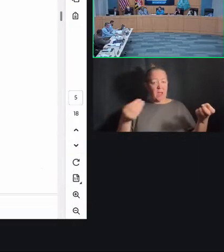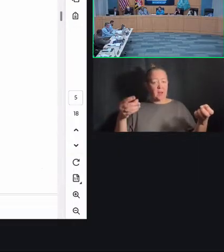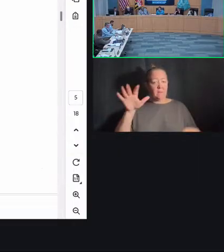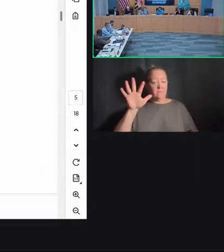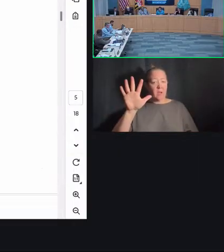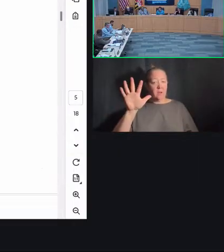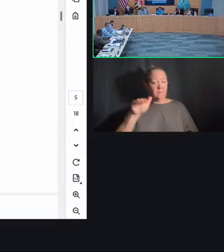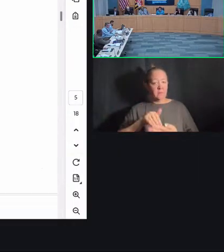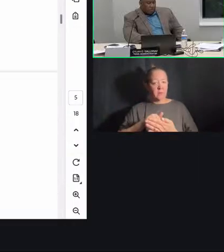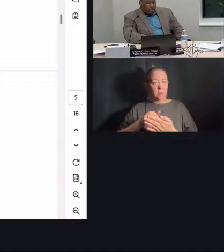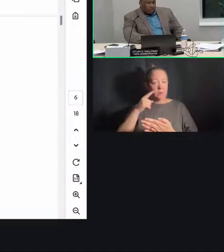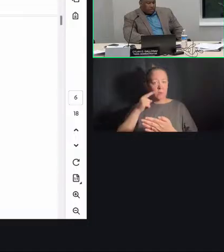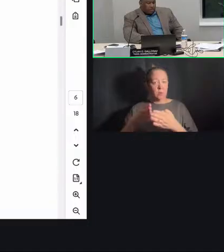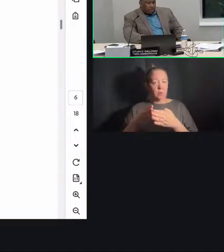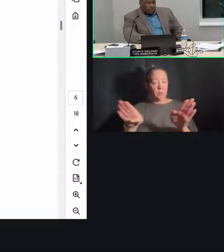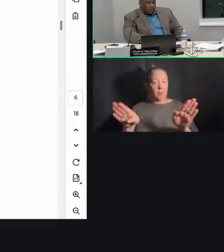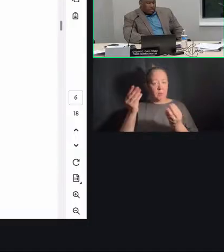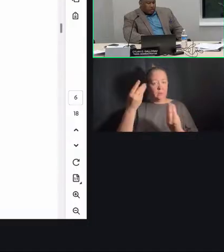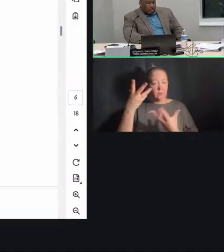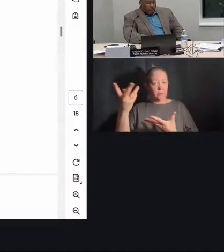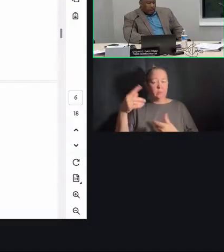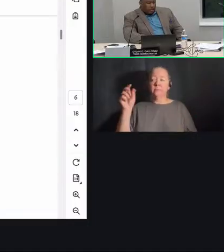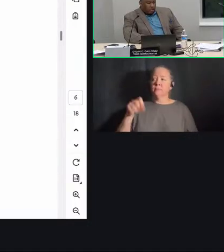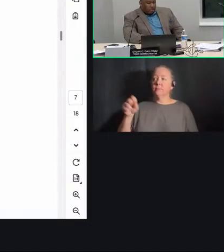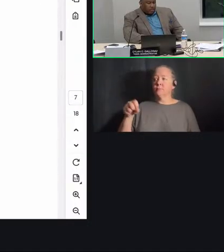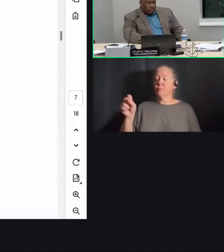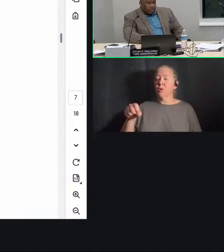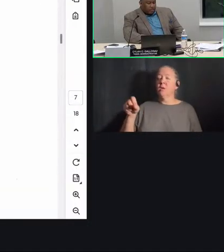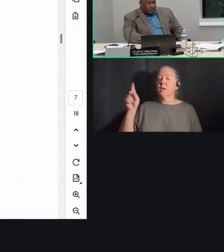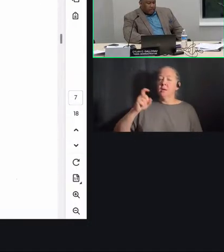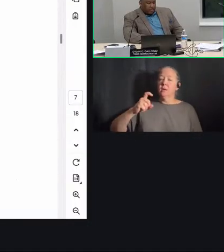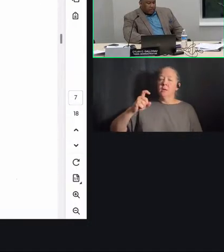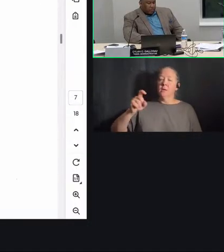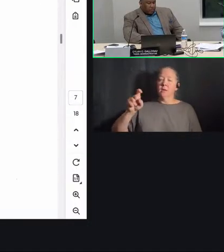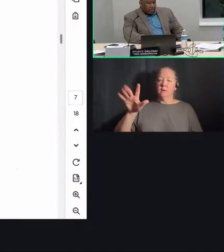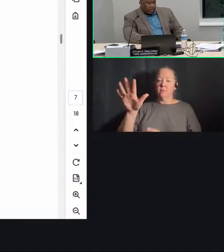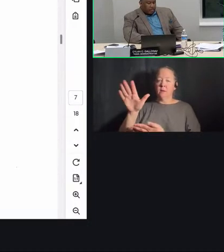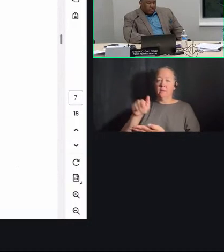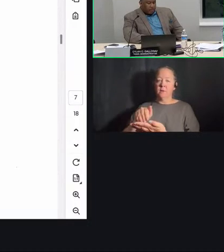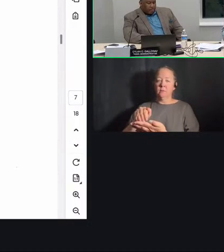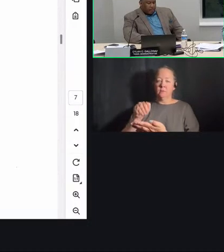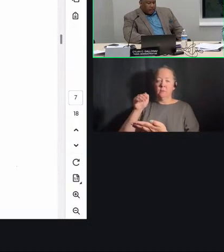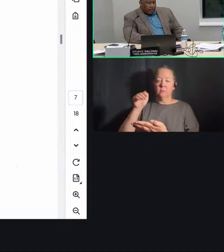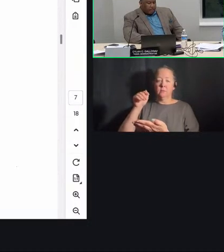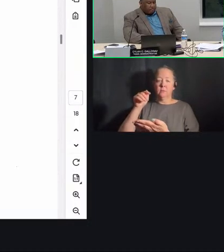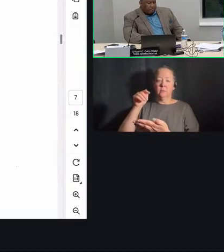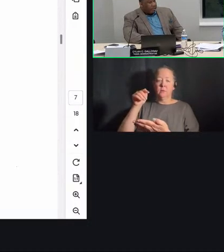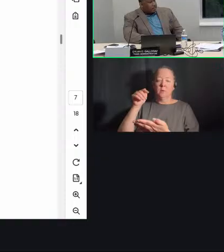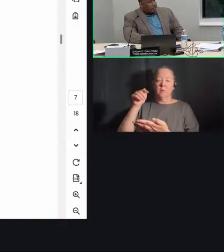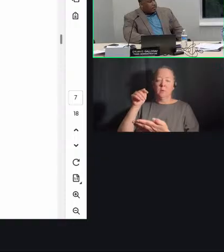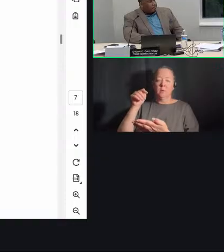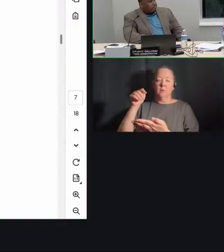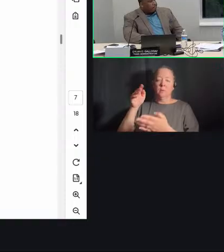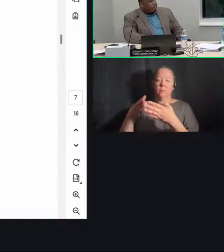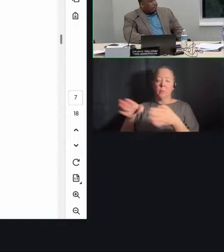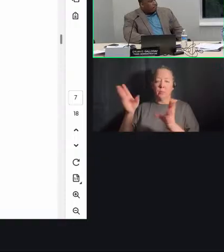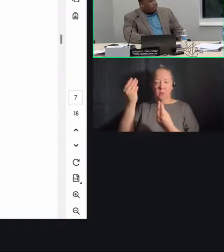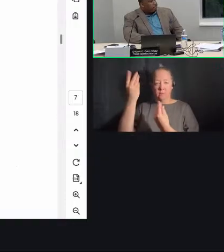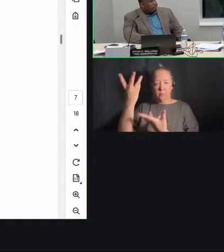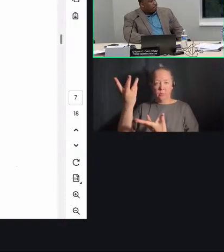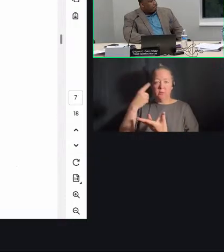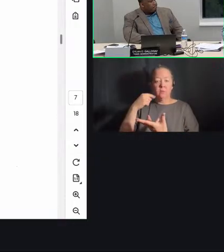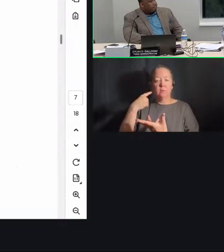5,000 for public information, and for material, supplies, and equipment, yes.